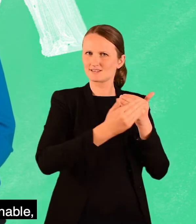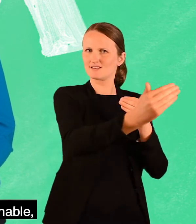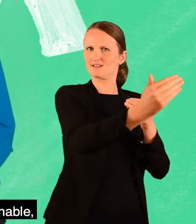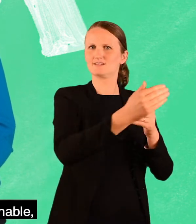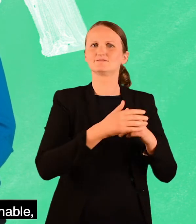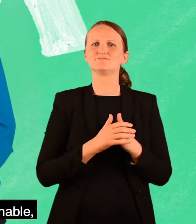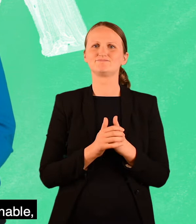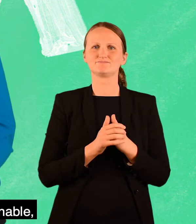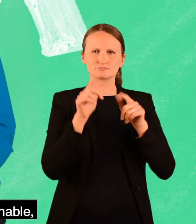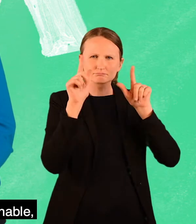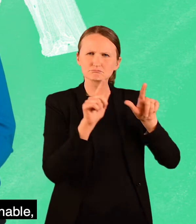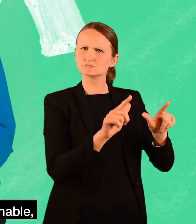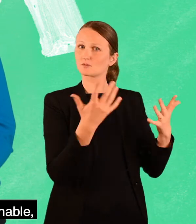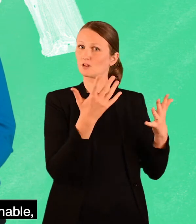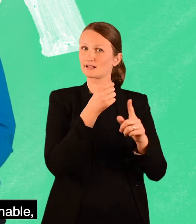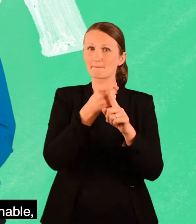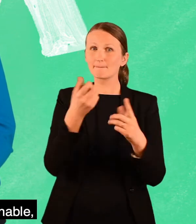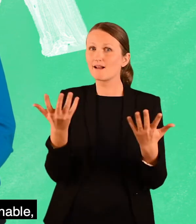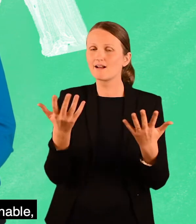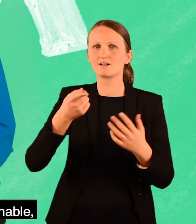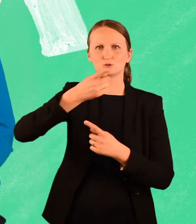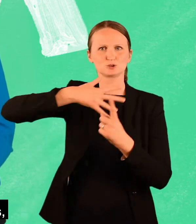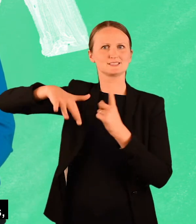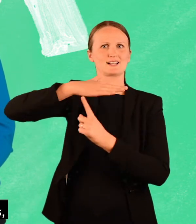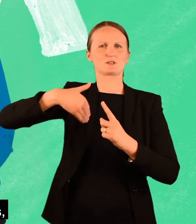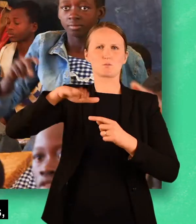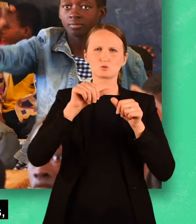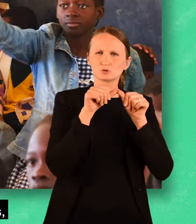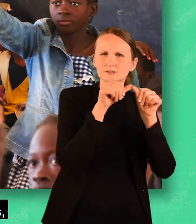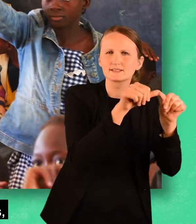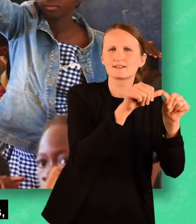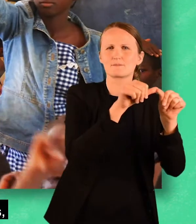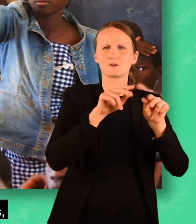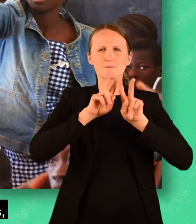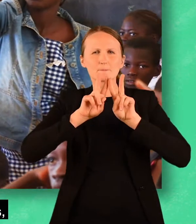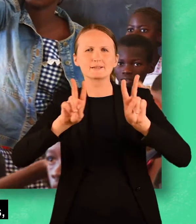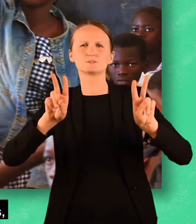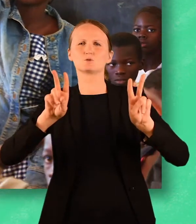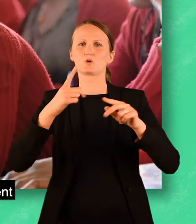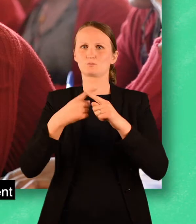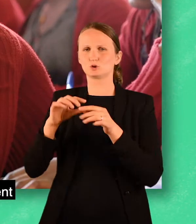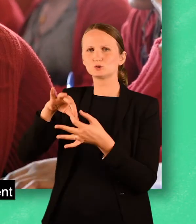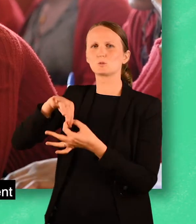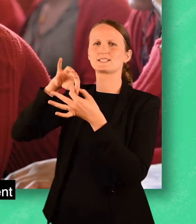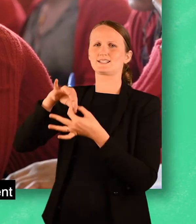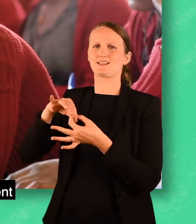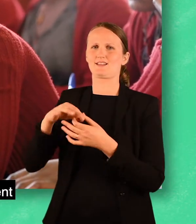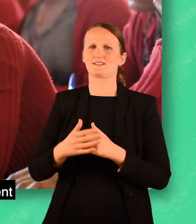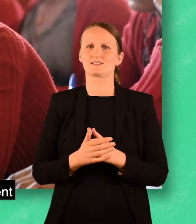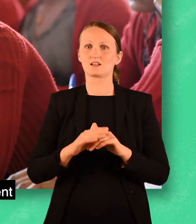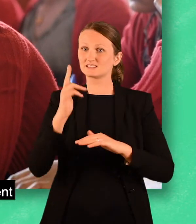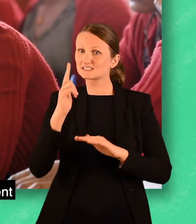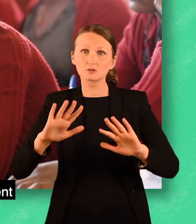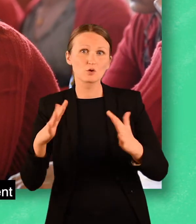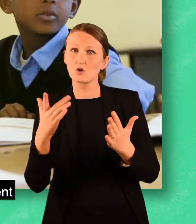picture, this is an investment towards more sustainable, peaceful, and resilient societies. But it starts as